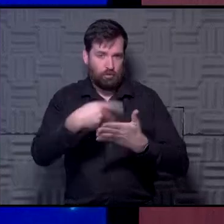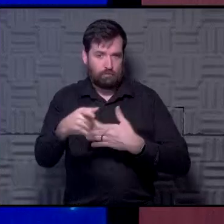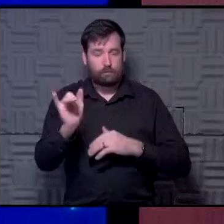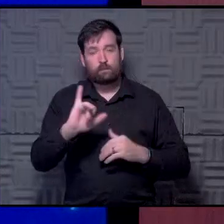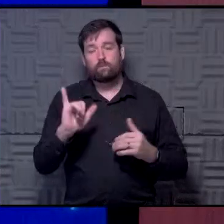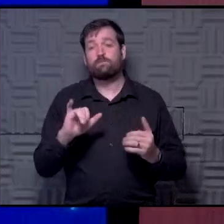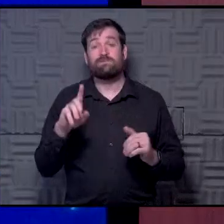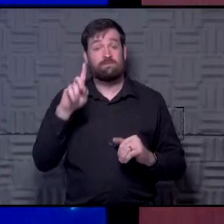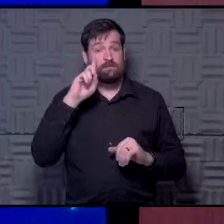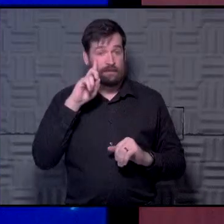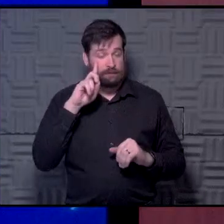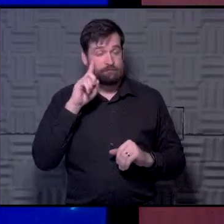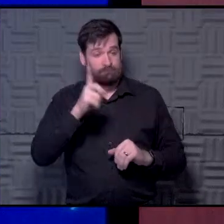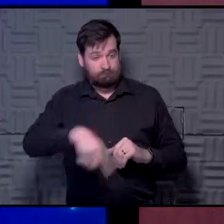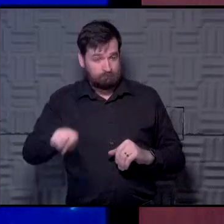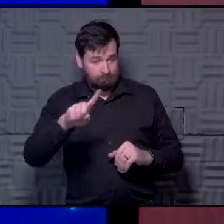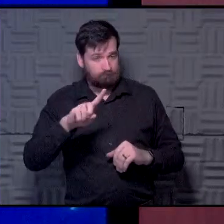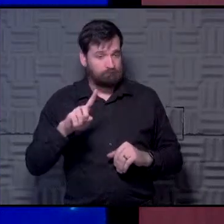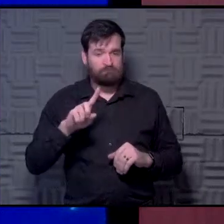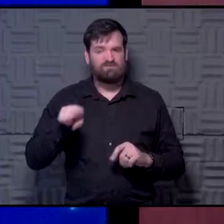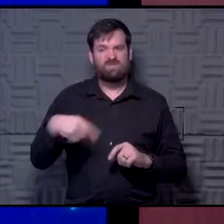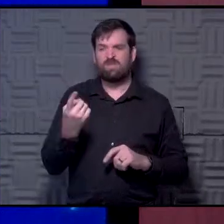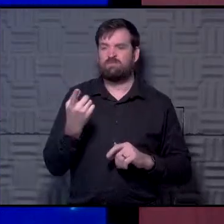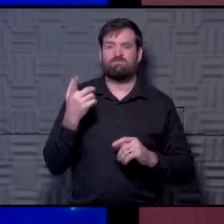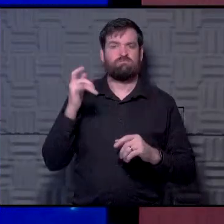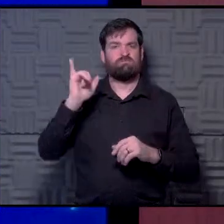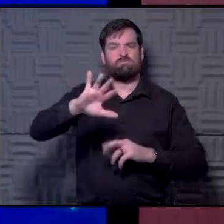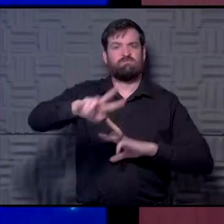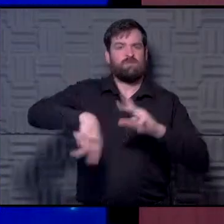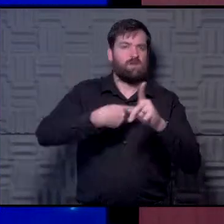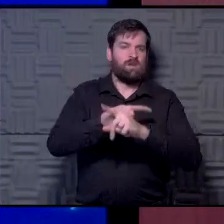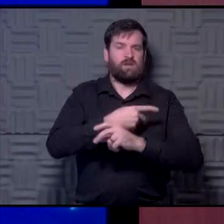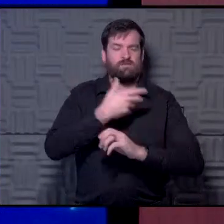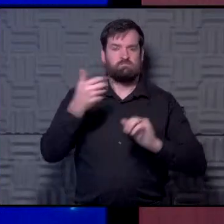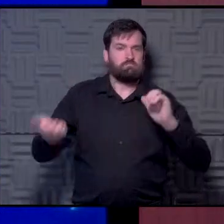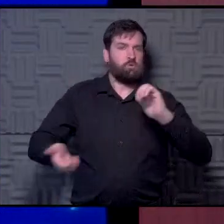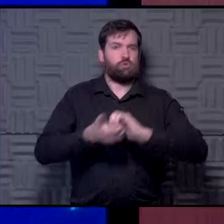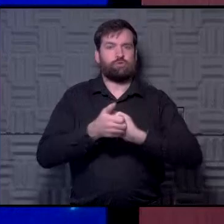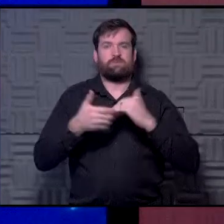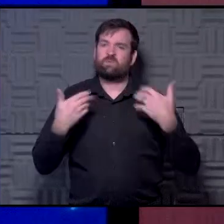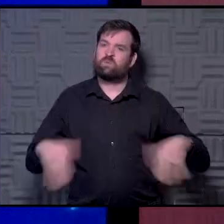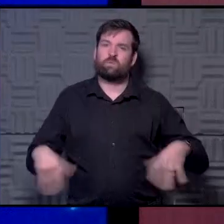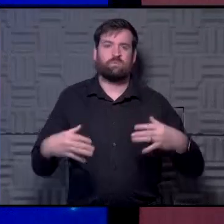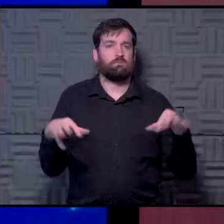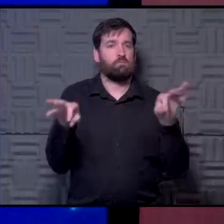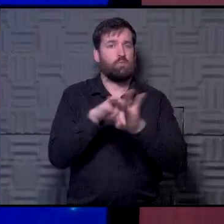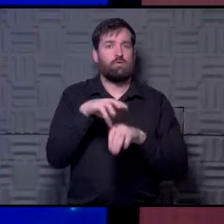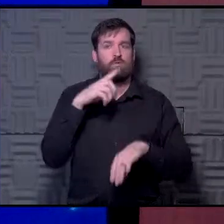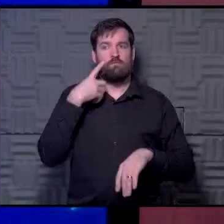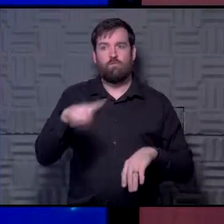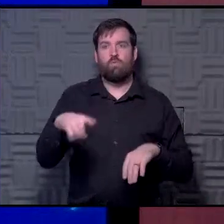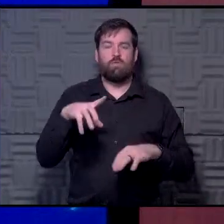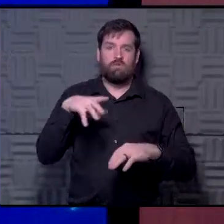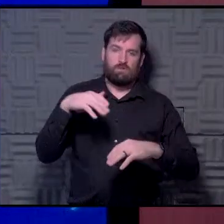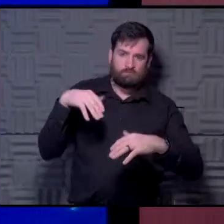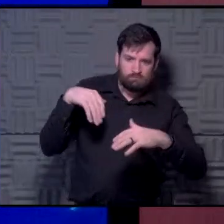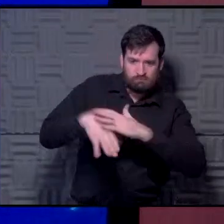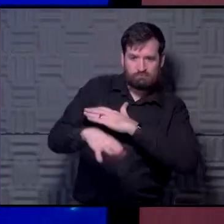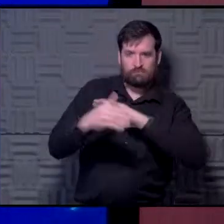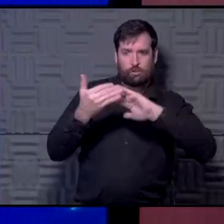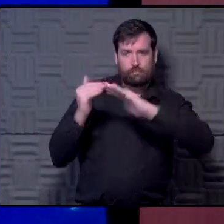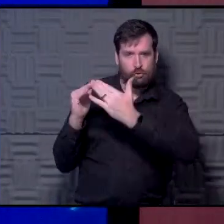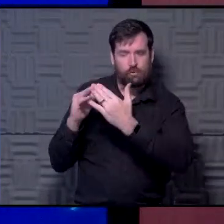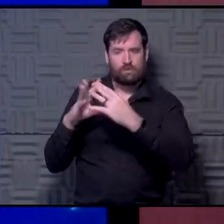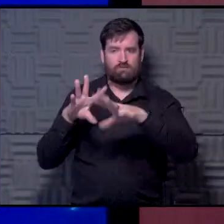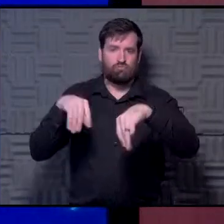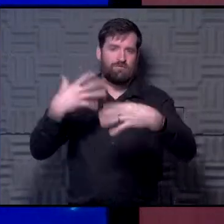think by y'all, and it's just those kind of partnerships are so important in order to get into communities and get